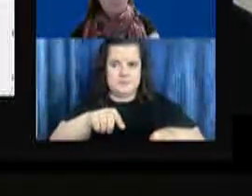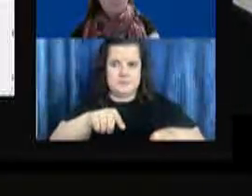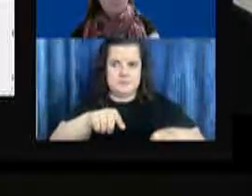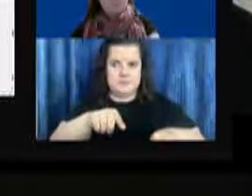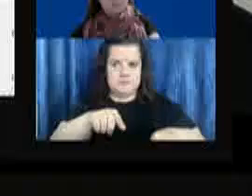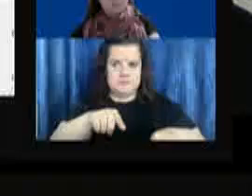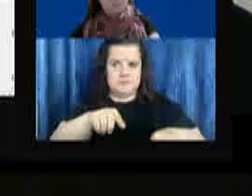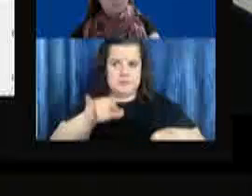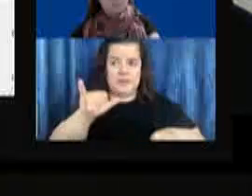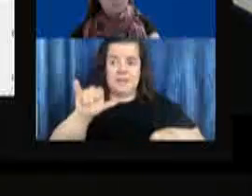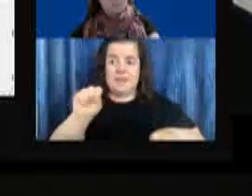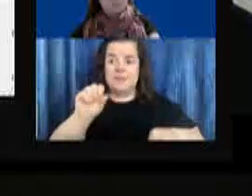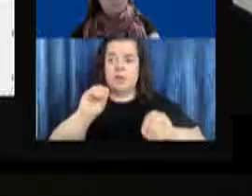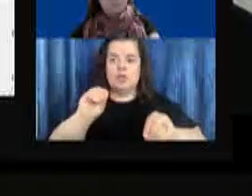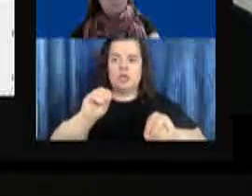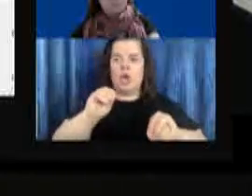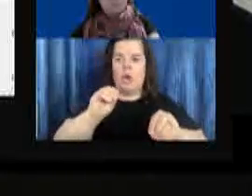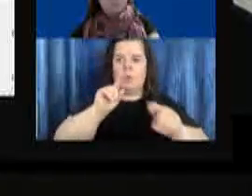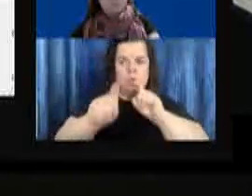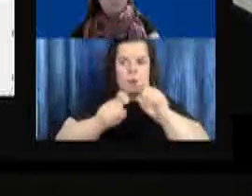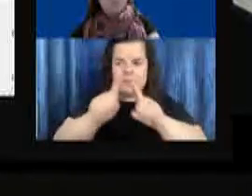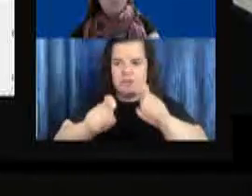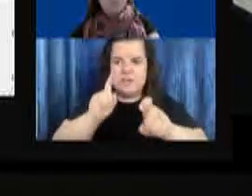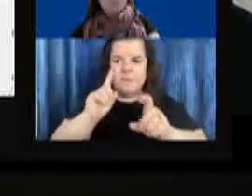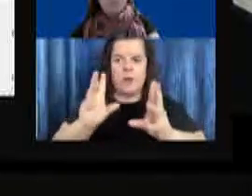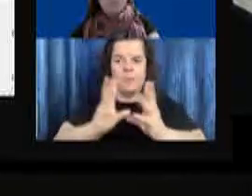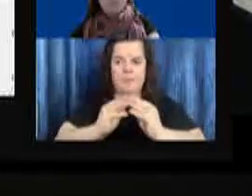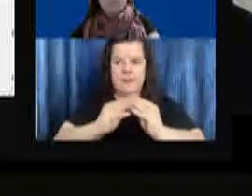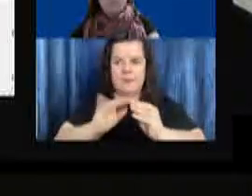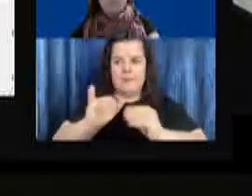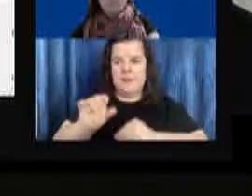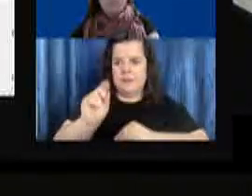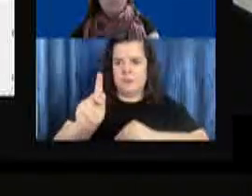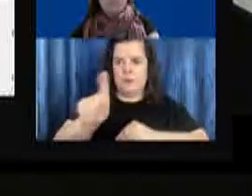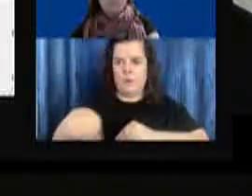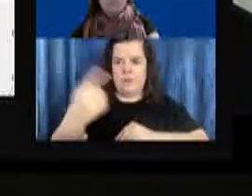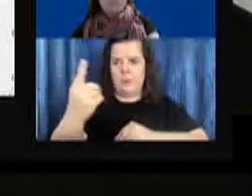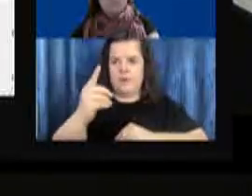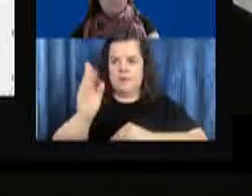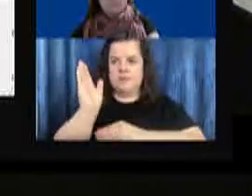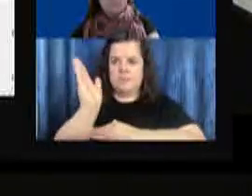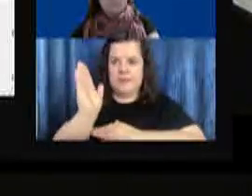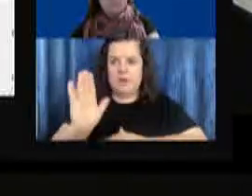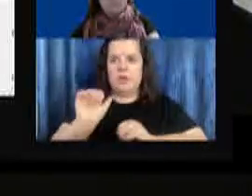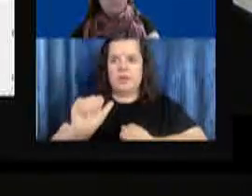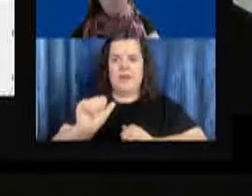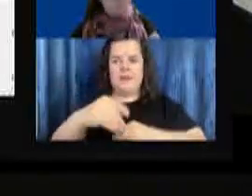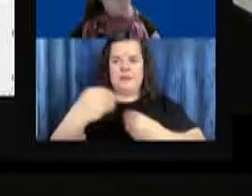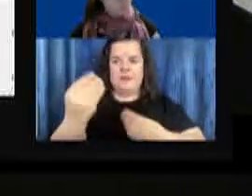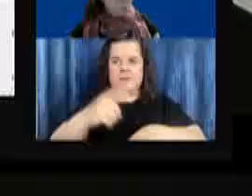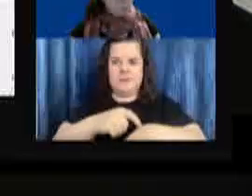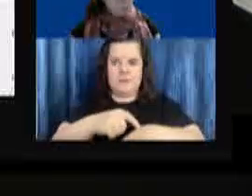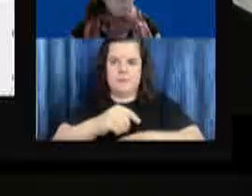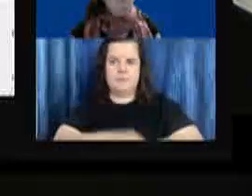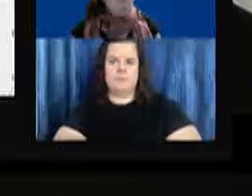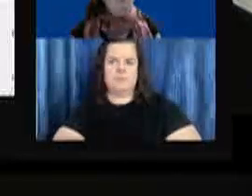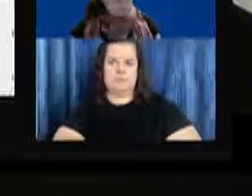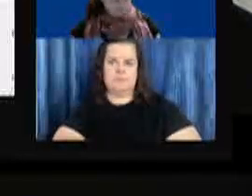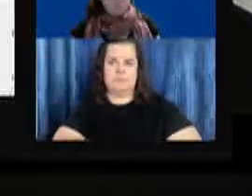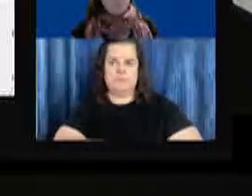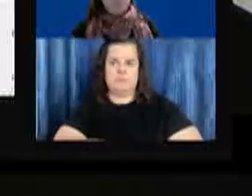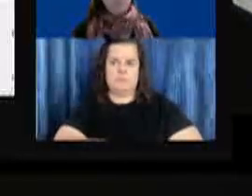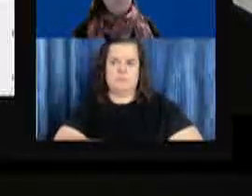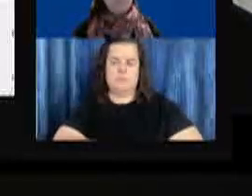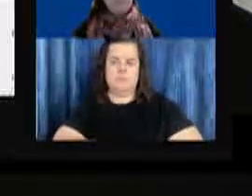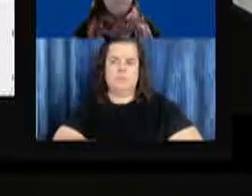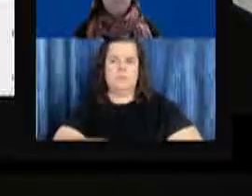Yeah, there's usually no back and forth in a hearing, but it's okay. There's only one speaker, so we can get, that's fine. Okay, Great. So